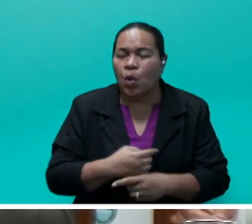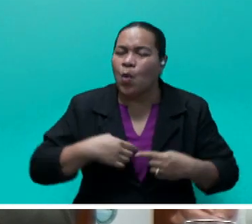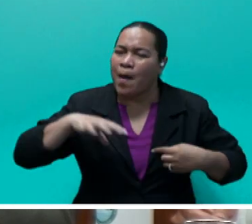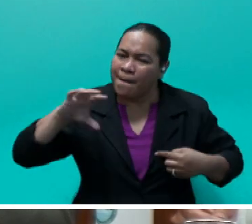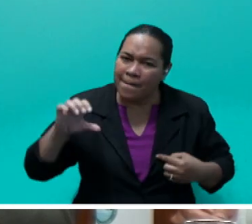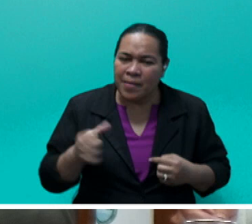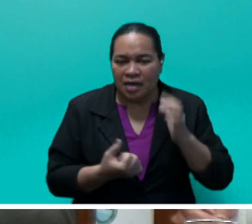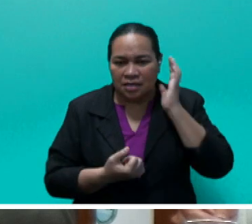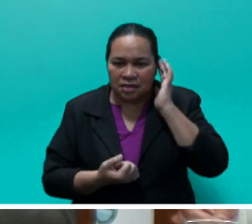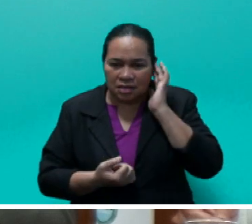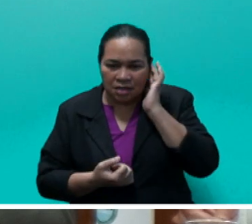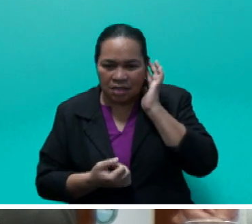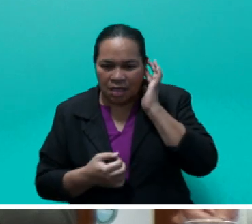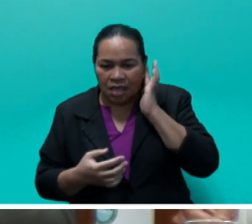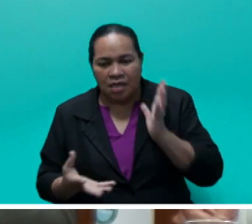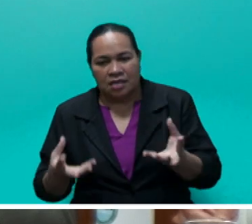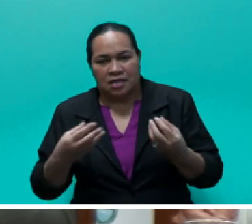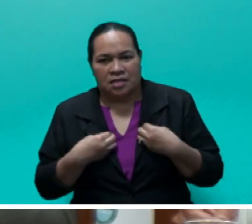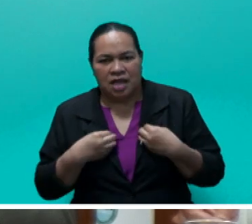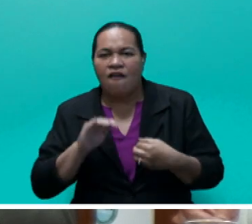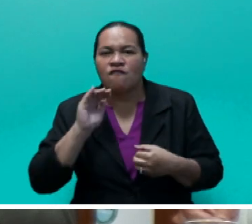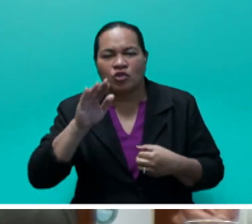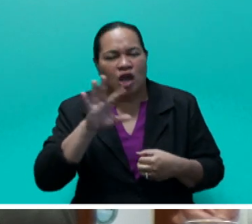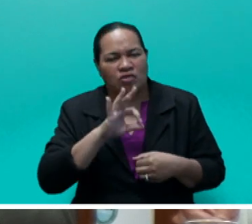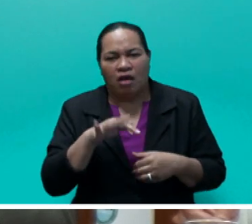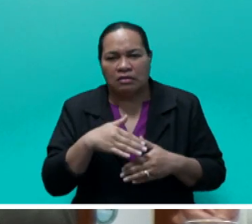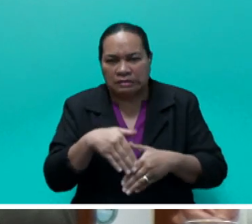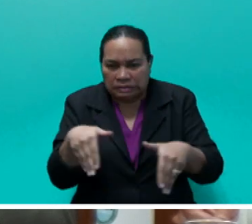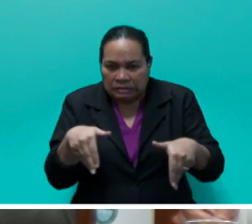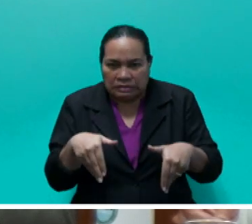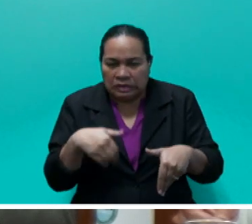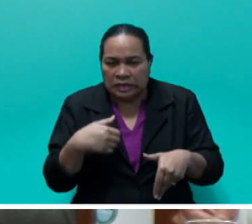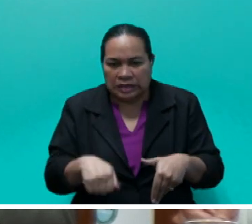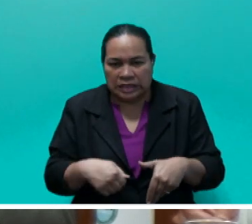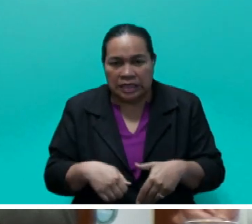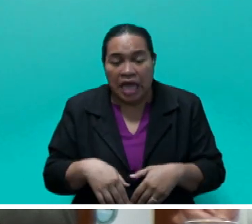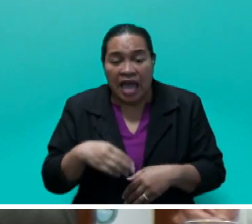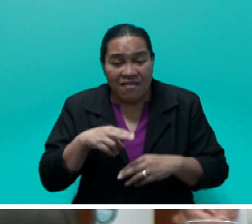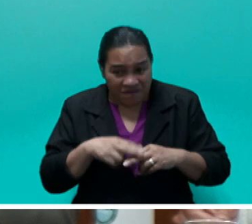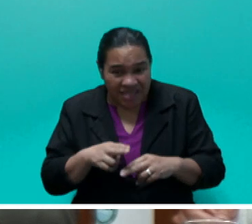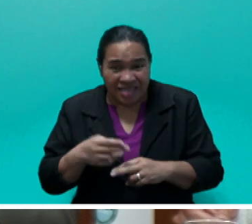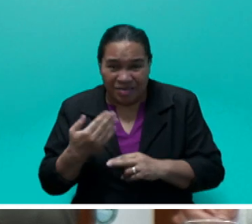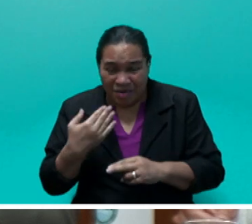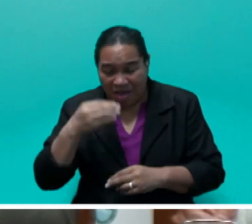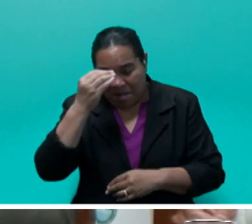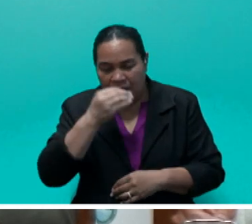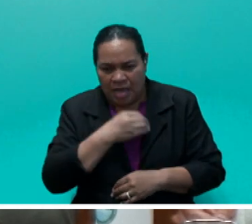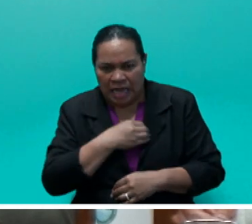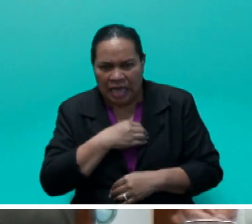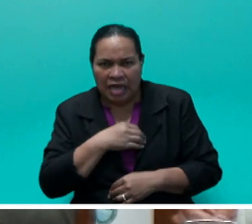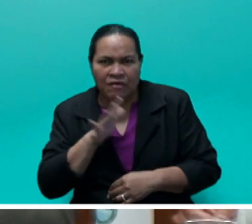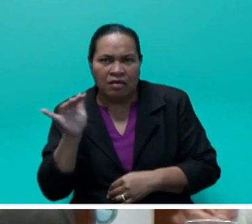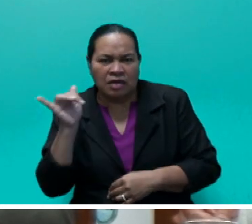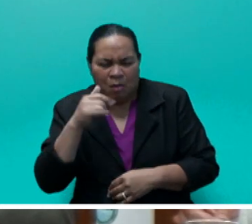envisage a future without constraints. While Fiji previously believed that open skies weren't suitable for